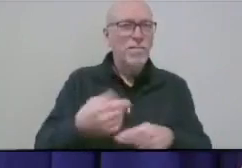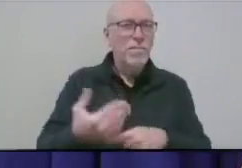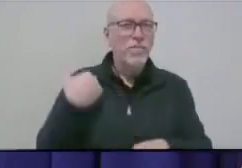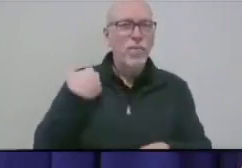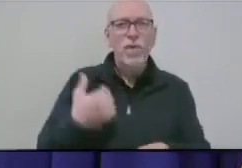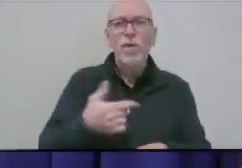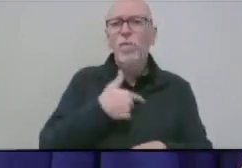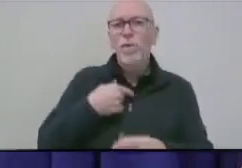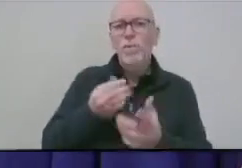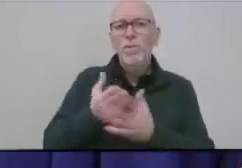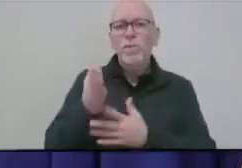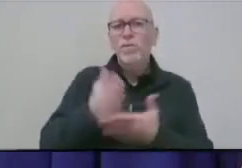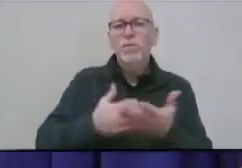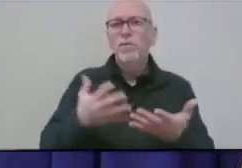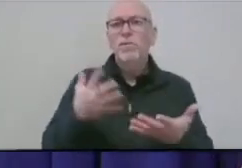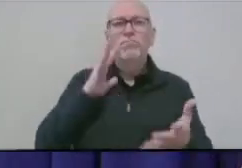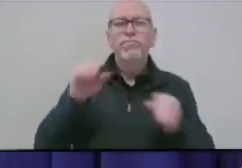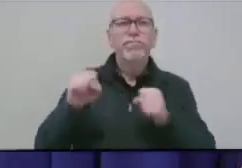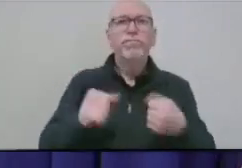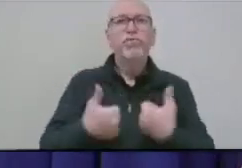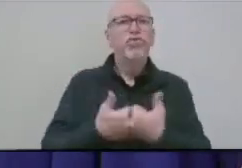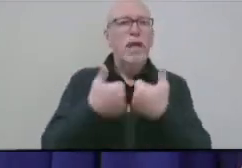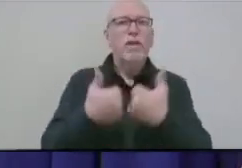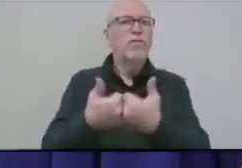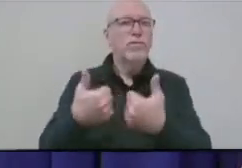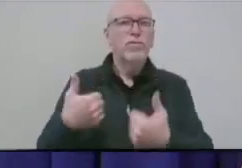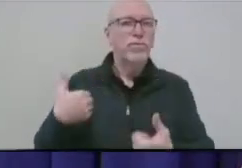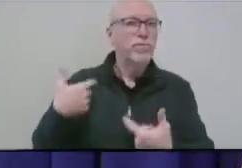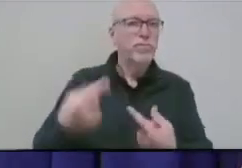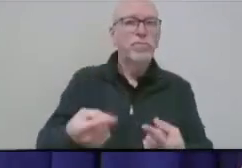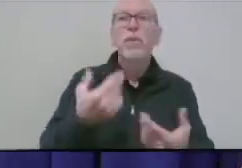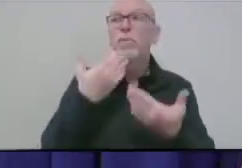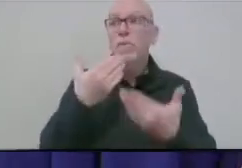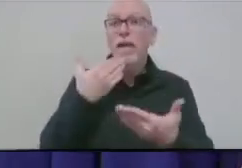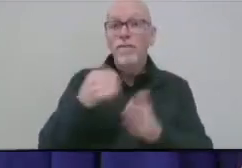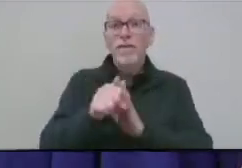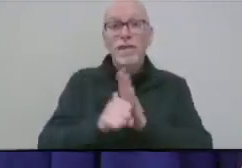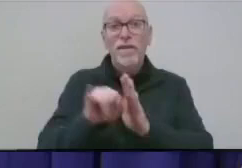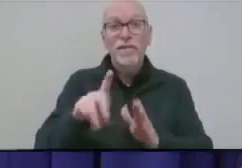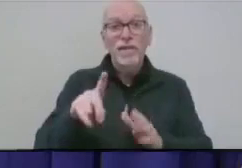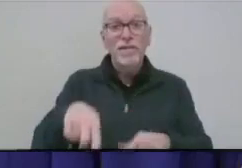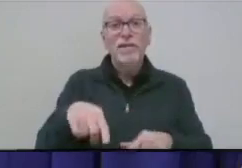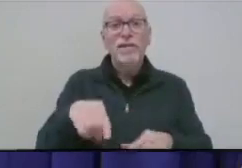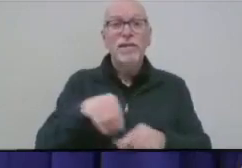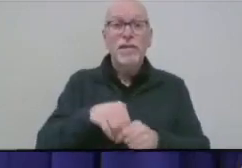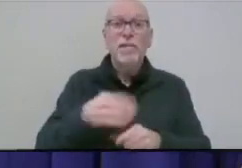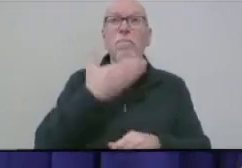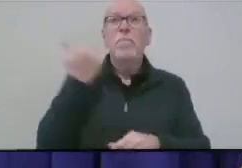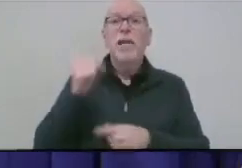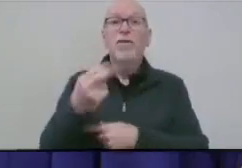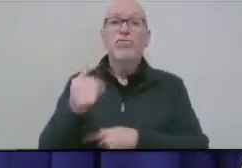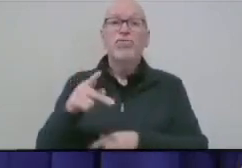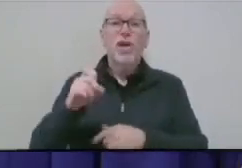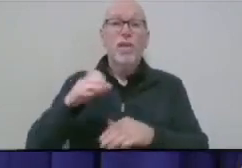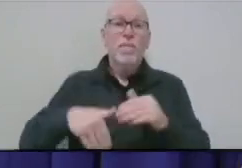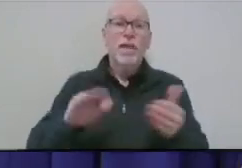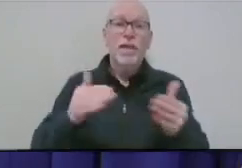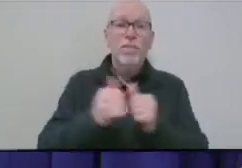some unprecedented challenging times. Thankfully, the state of Indiana is in much better shape than a lot of our